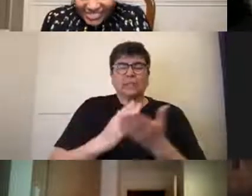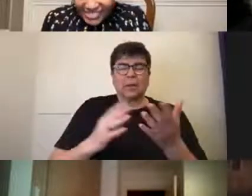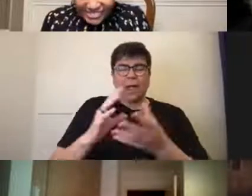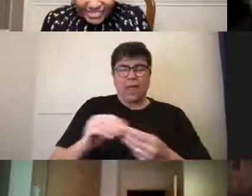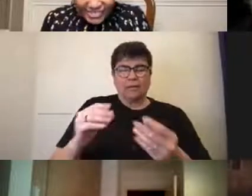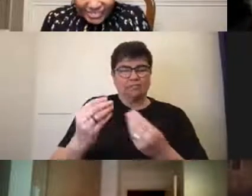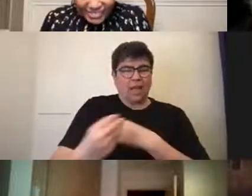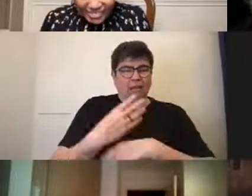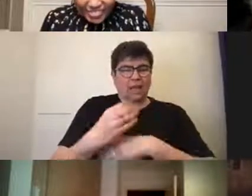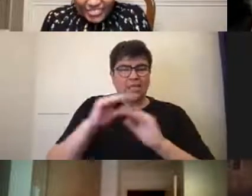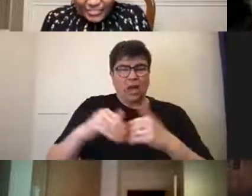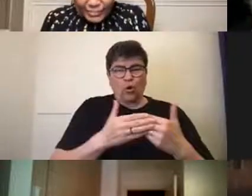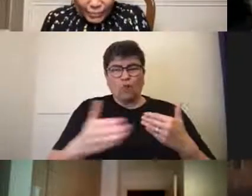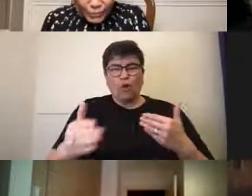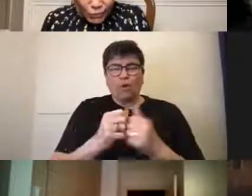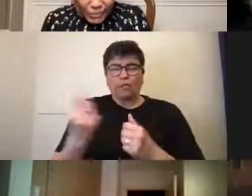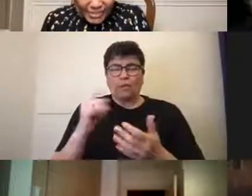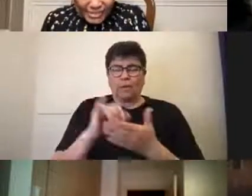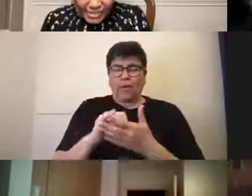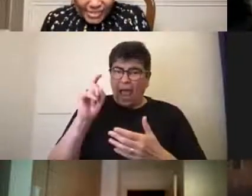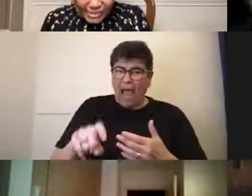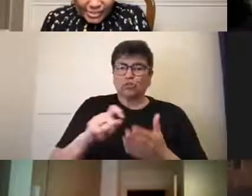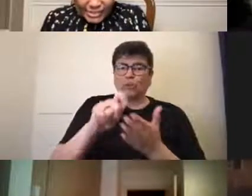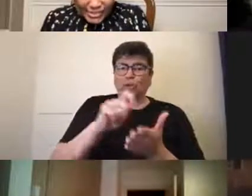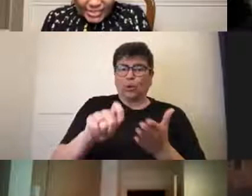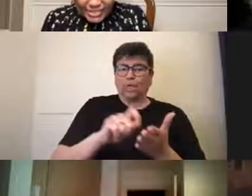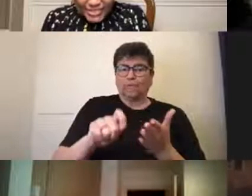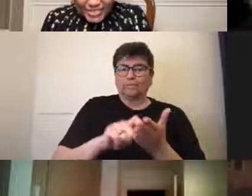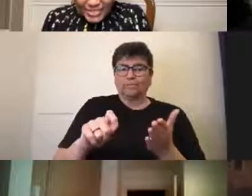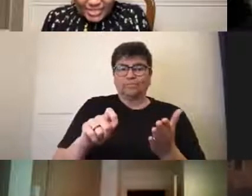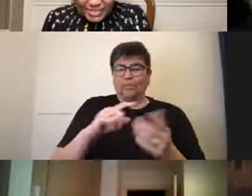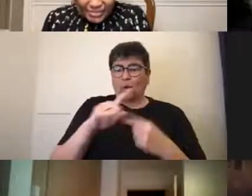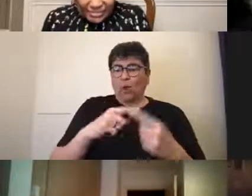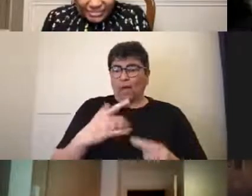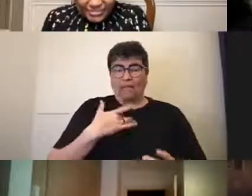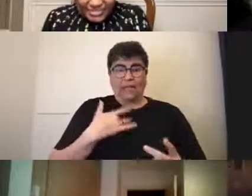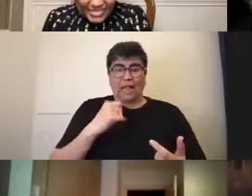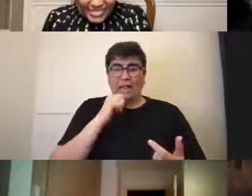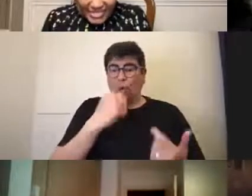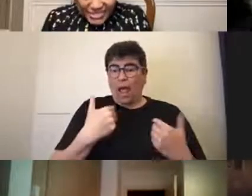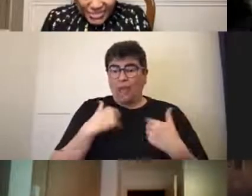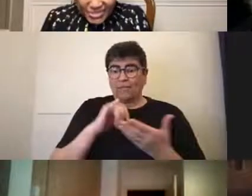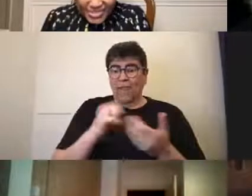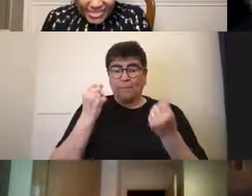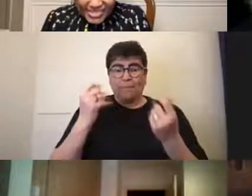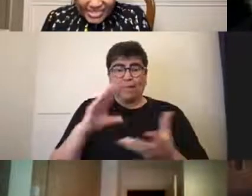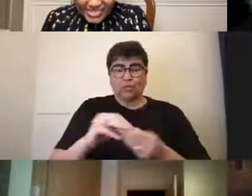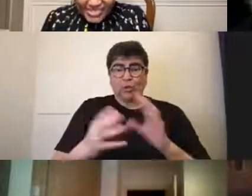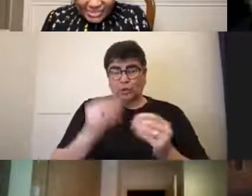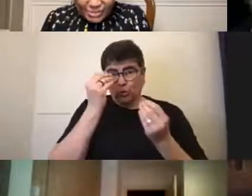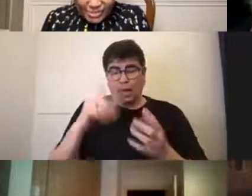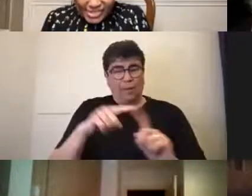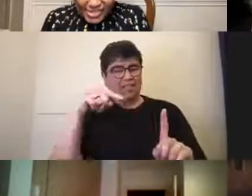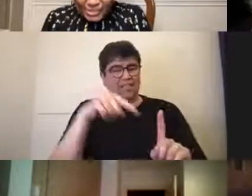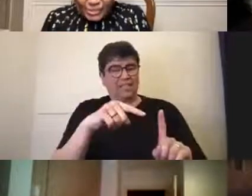forward with something that has to be written when I feel like I don't actually have that many stories to tell, and this one is yeah.